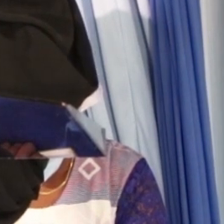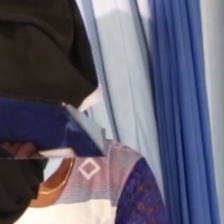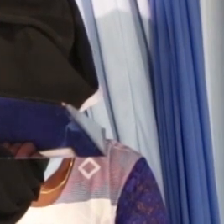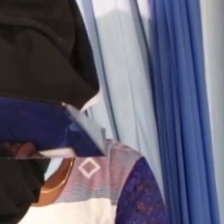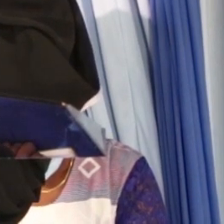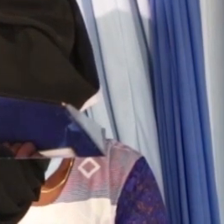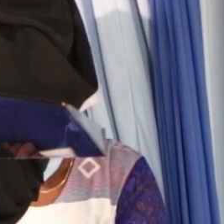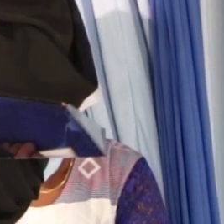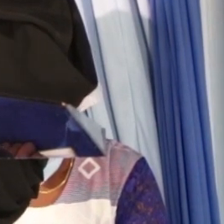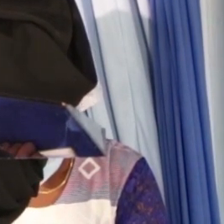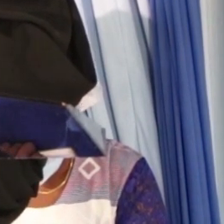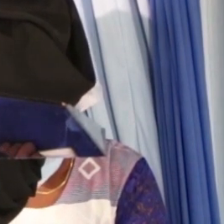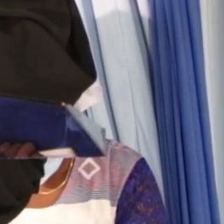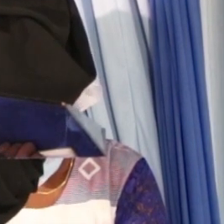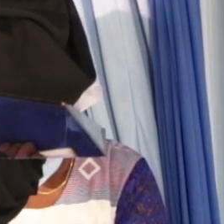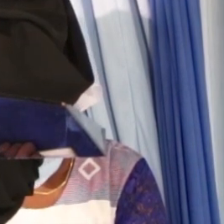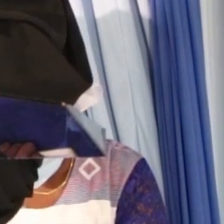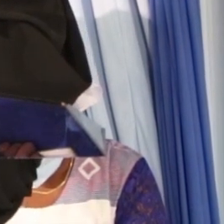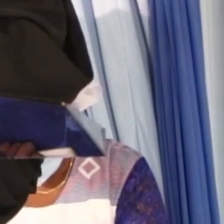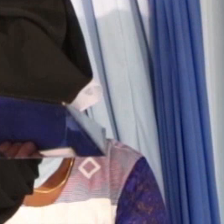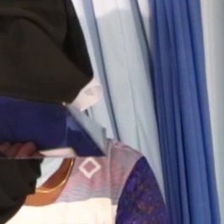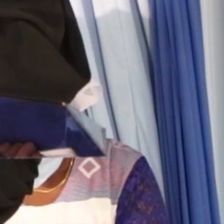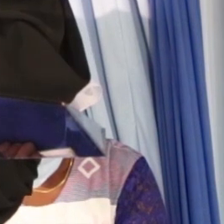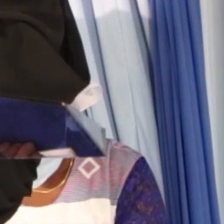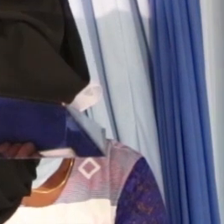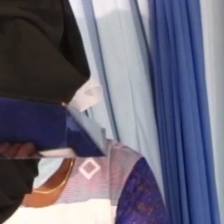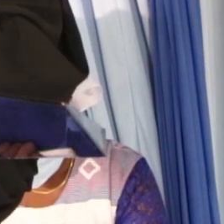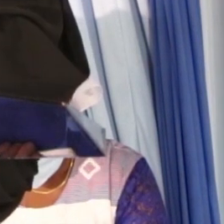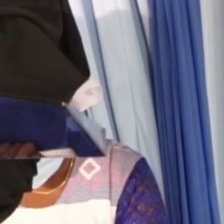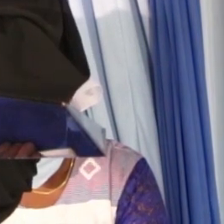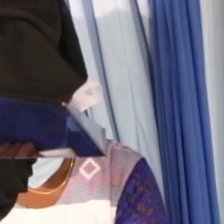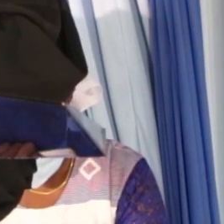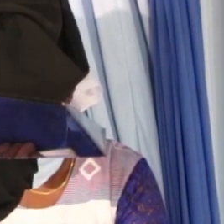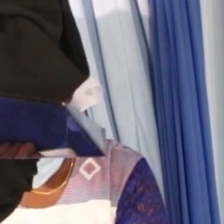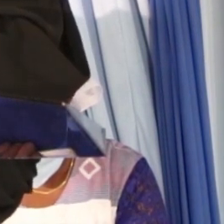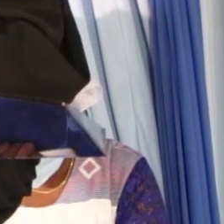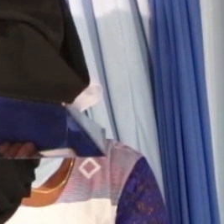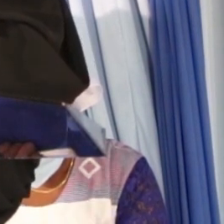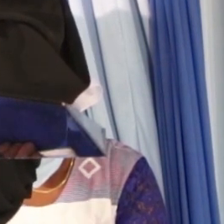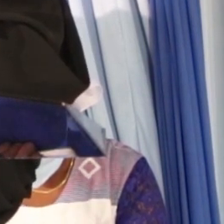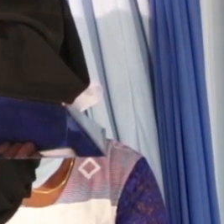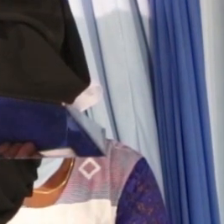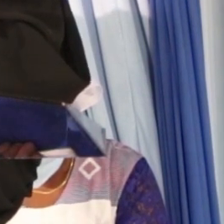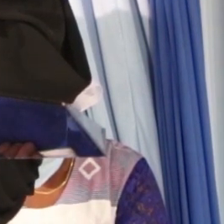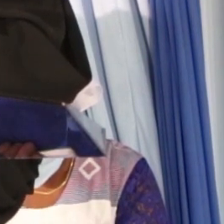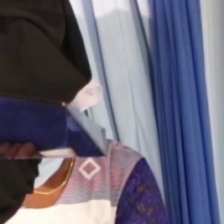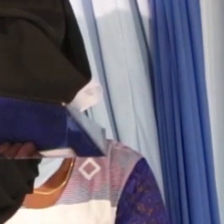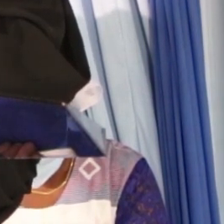to our conscience, that this morning we need you so that we can overcome every challenge ahead of